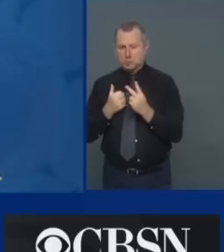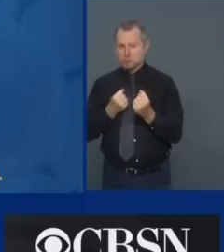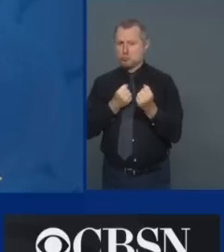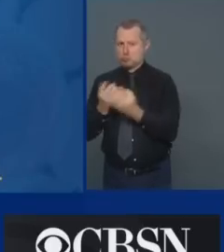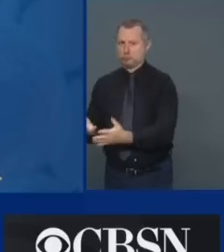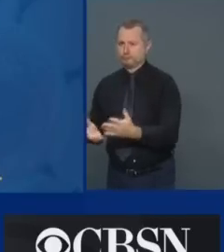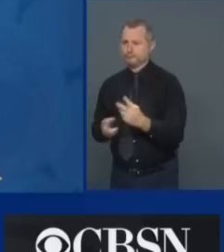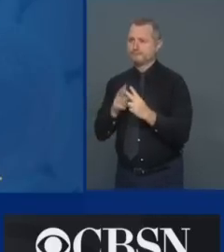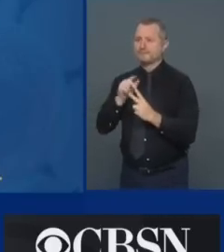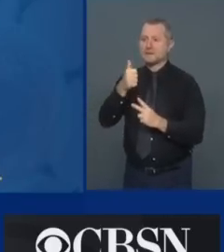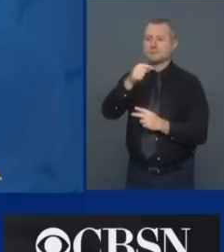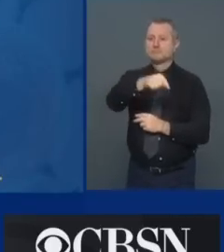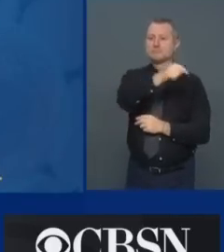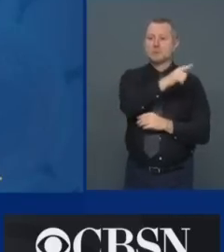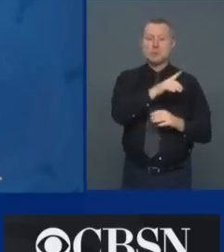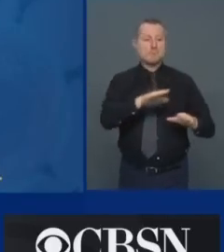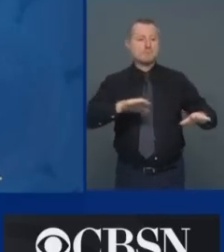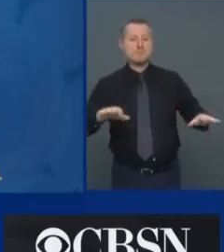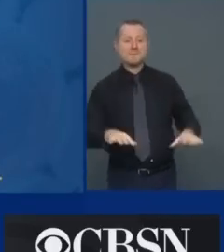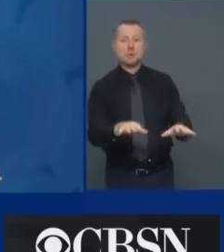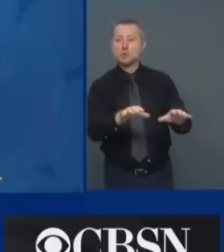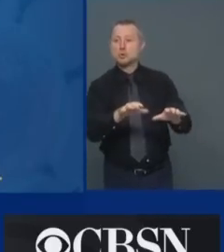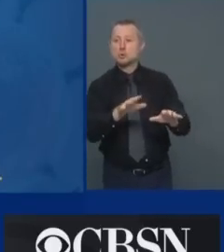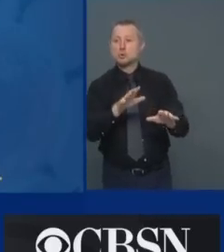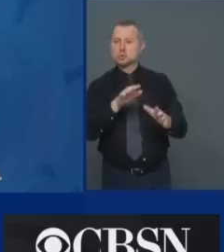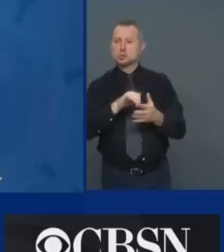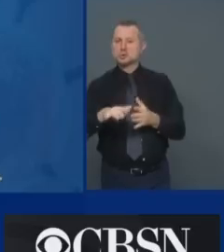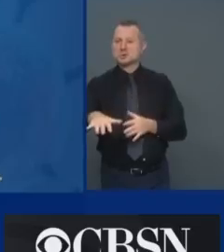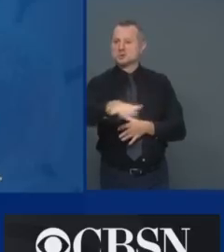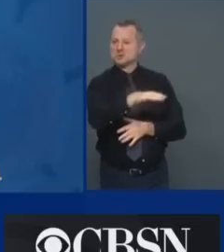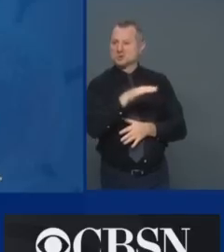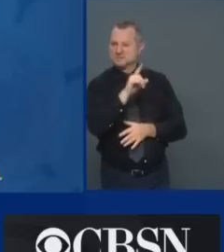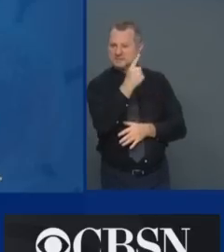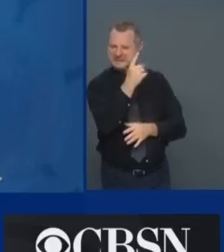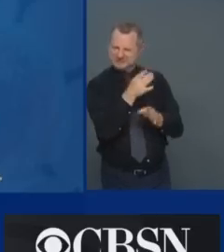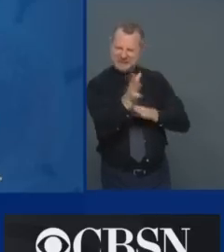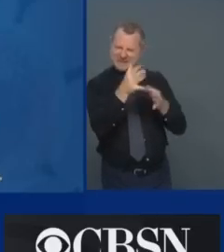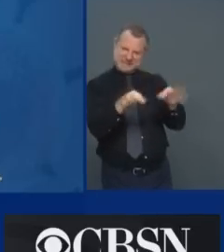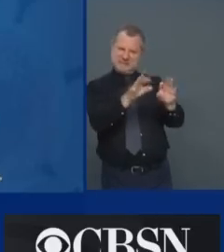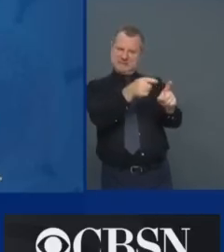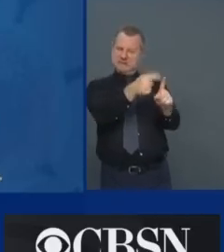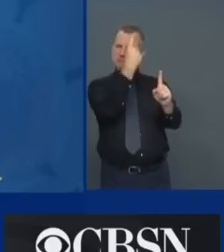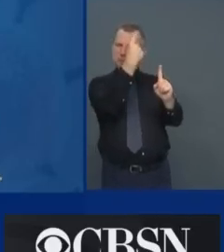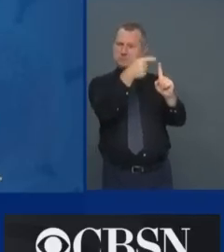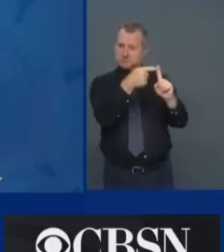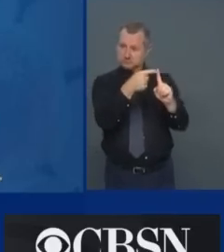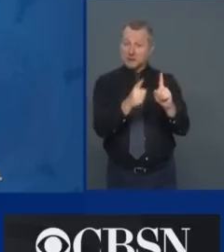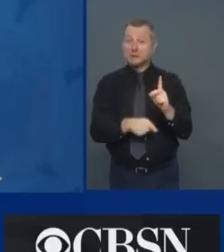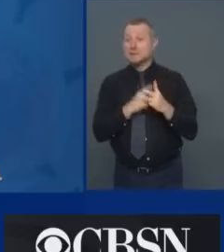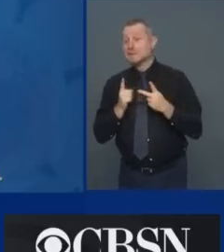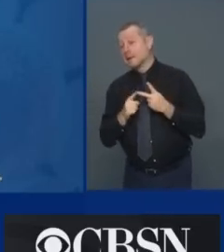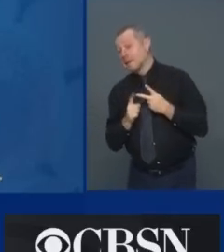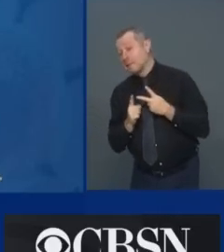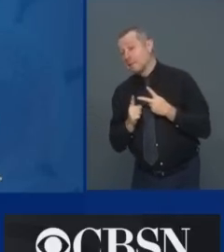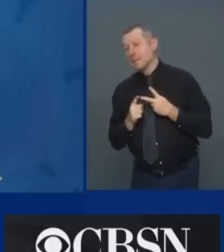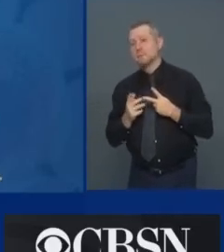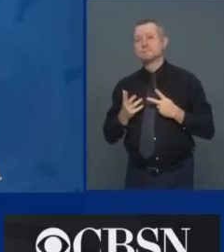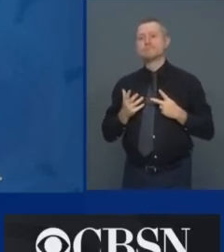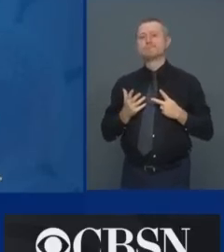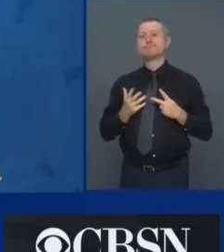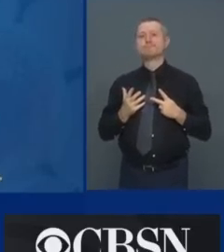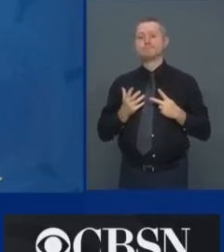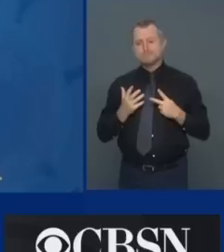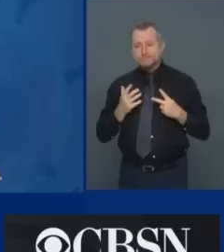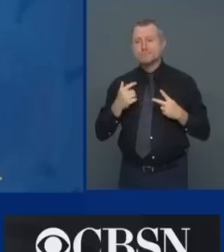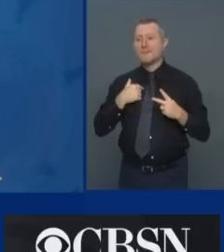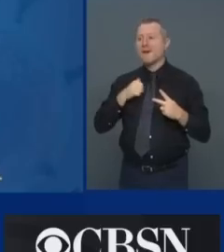main factor. Second factor is what happens around us. To an extent, we are